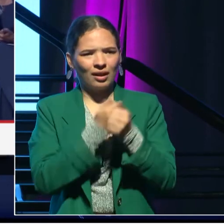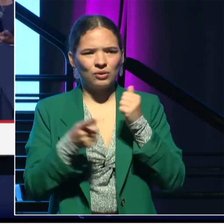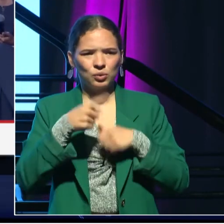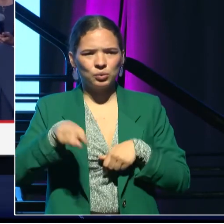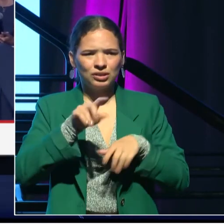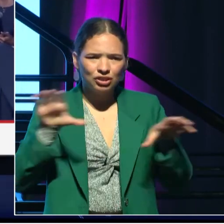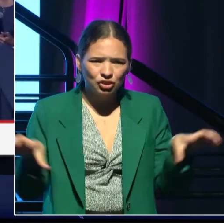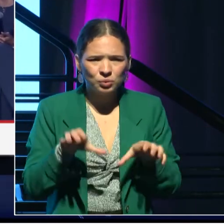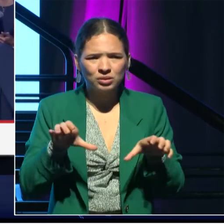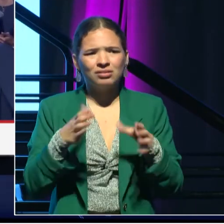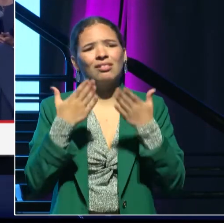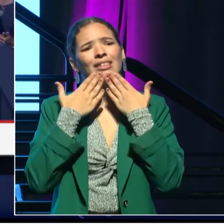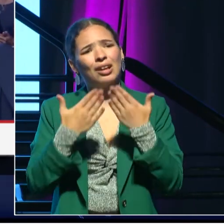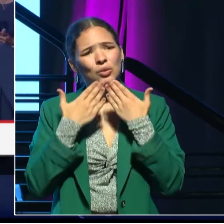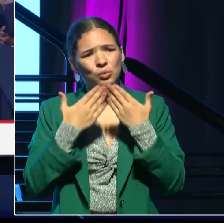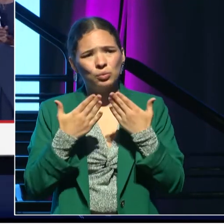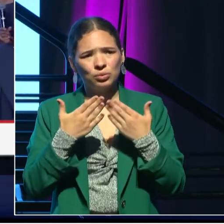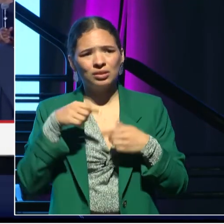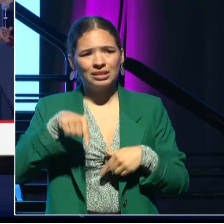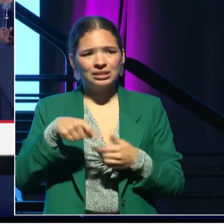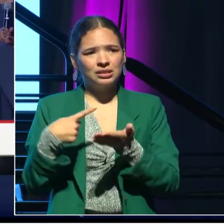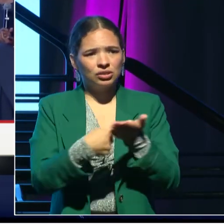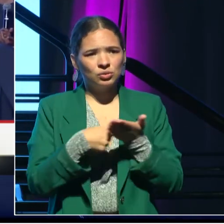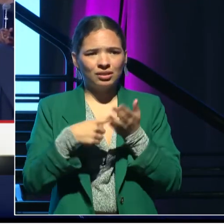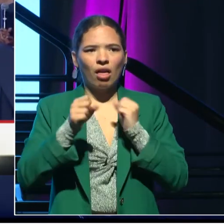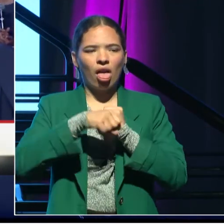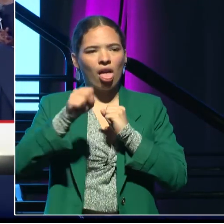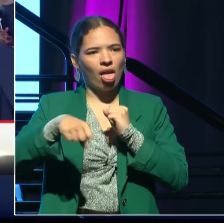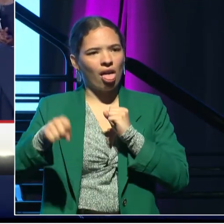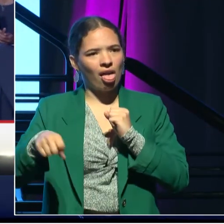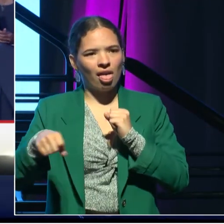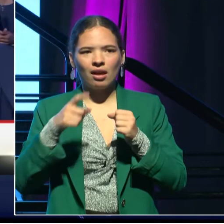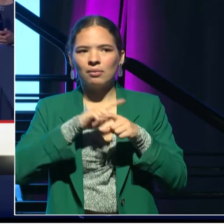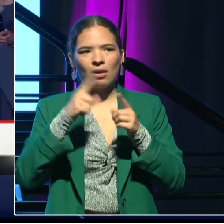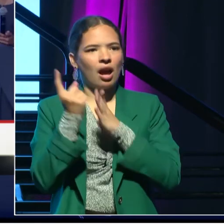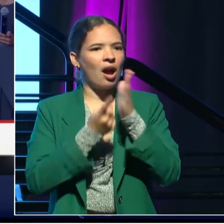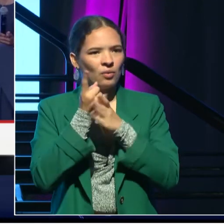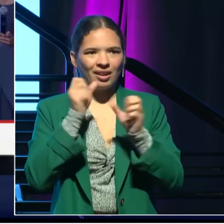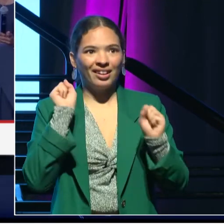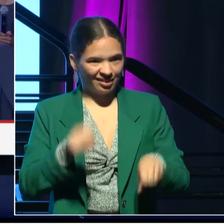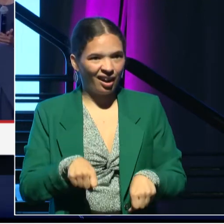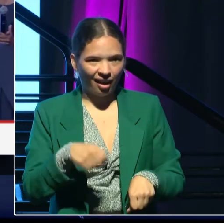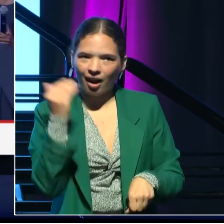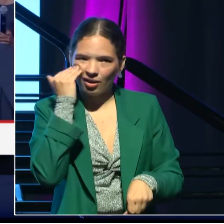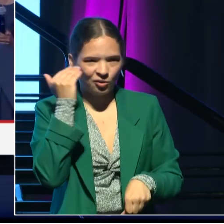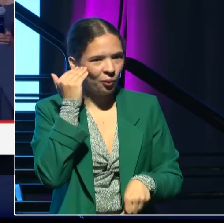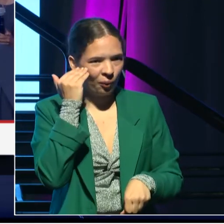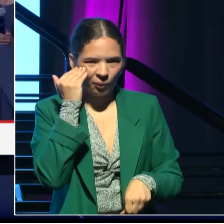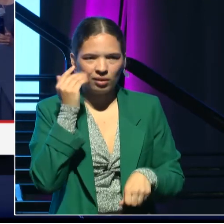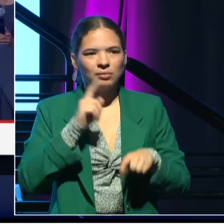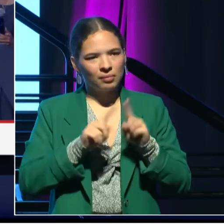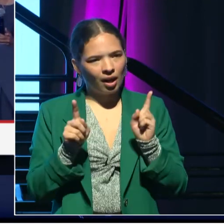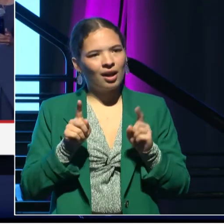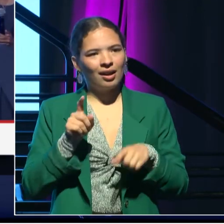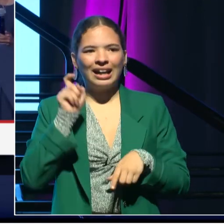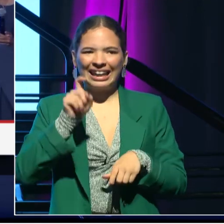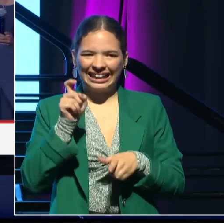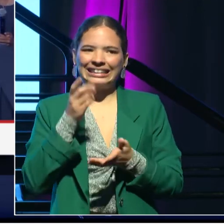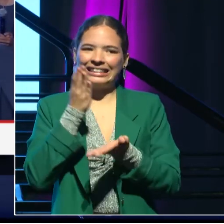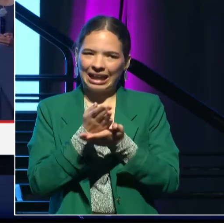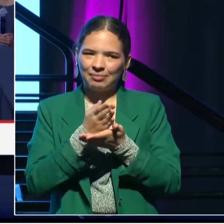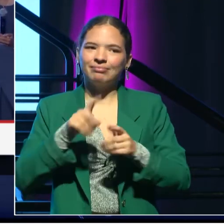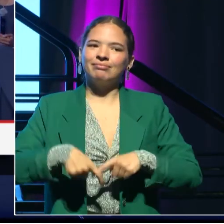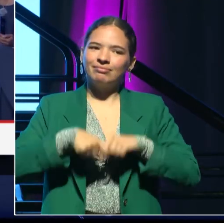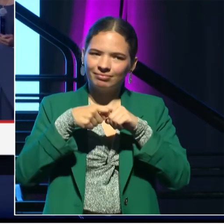Thank you. Look, this conversation could go on for hours, am I right? We could be up here for a long time, but I've got to let everyone go. But let me do this before